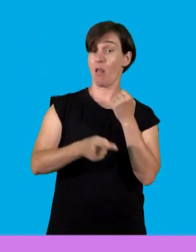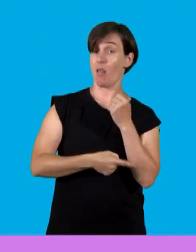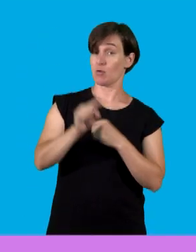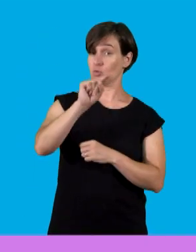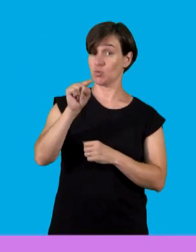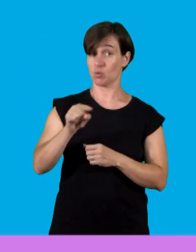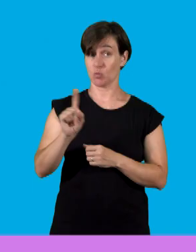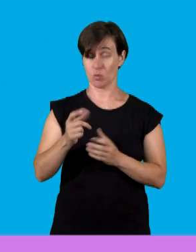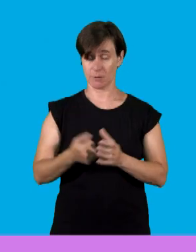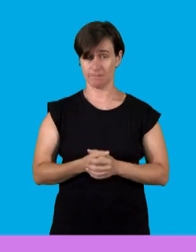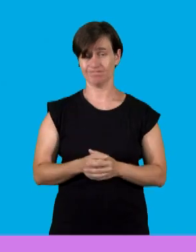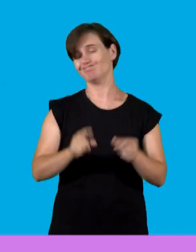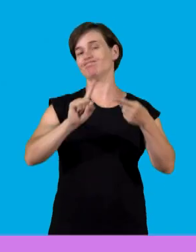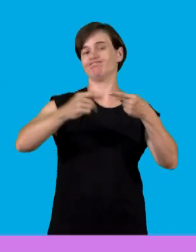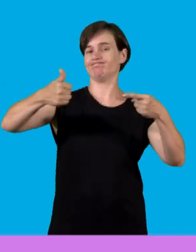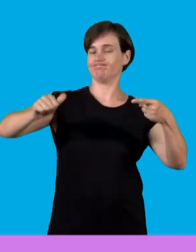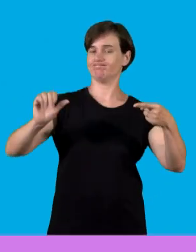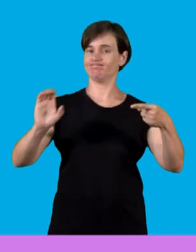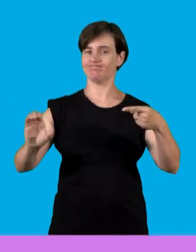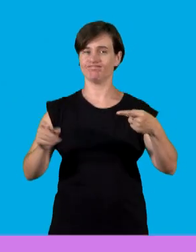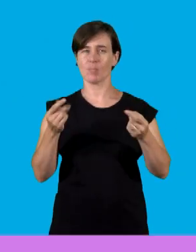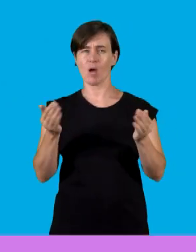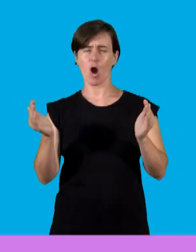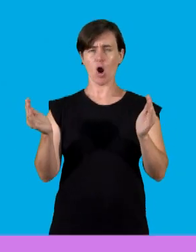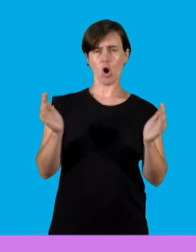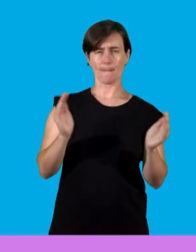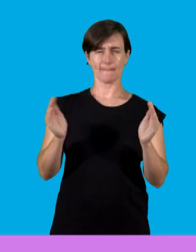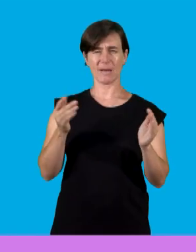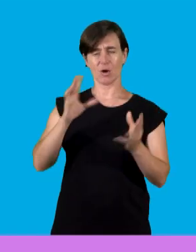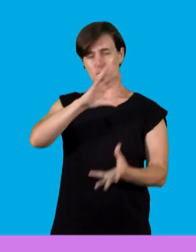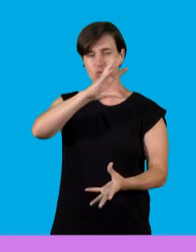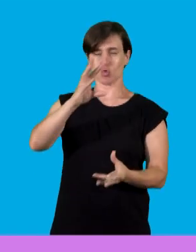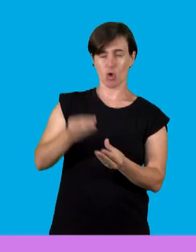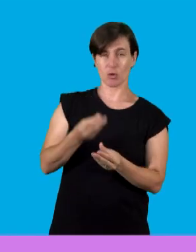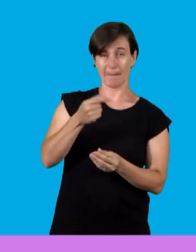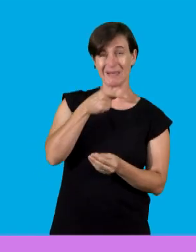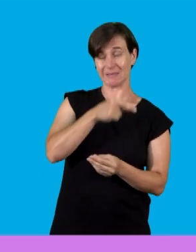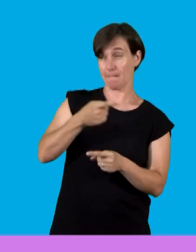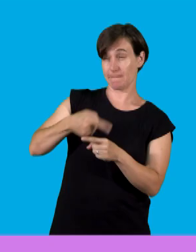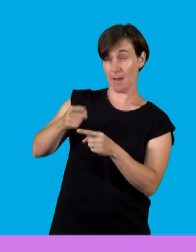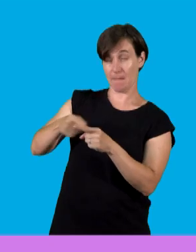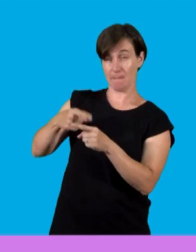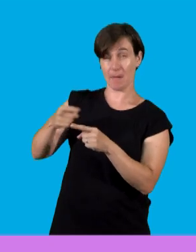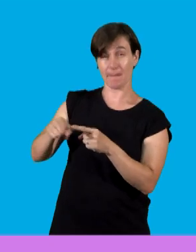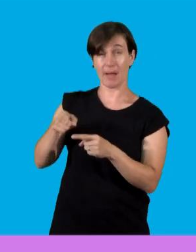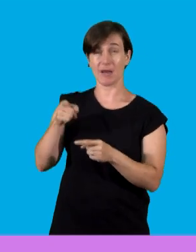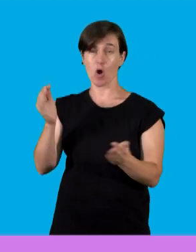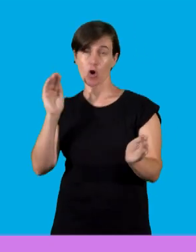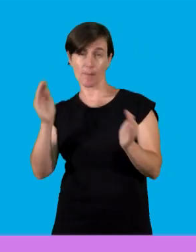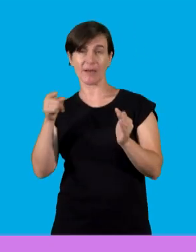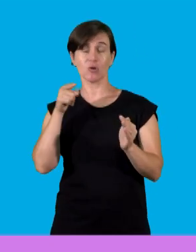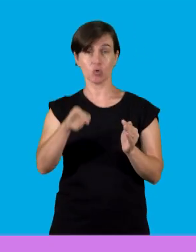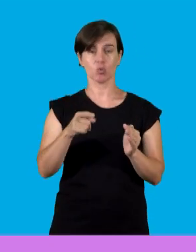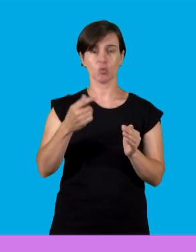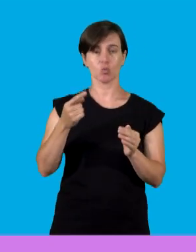here. So I'm saying compare the total amount that Katleo will pay back, right, to the bank to the original